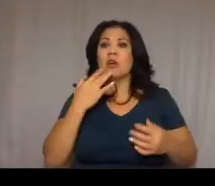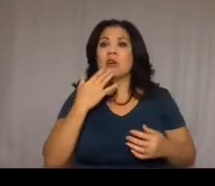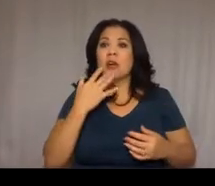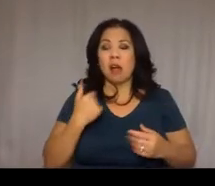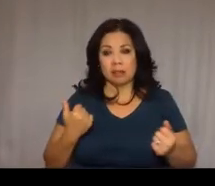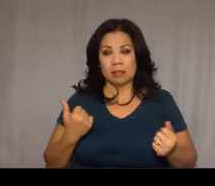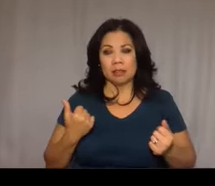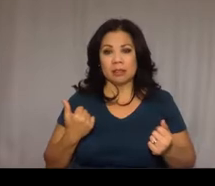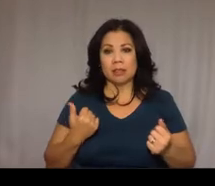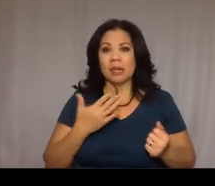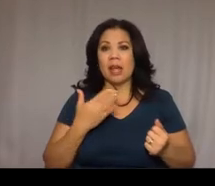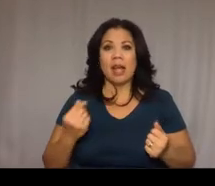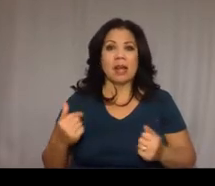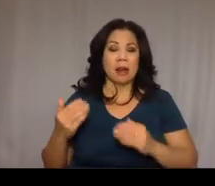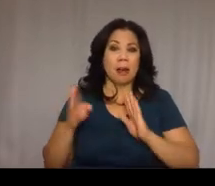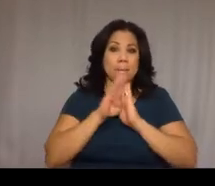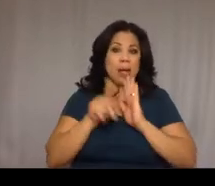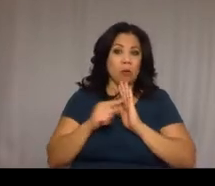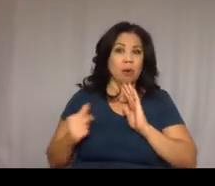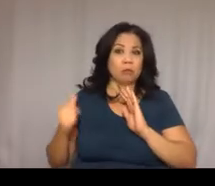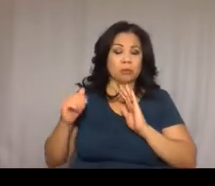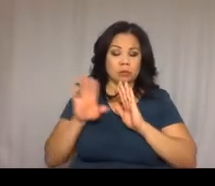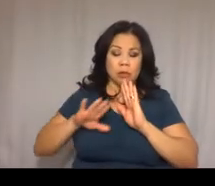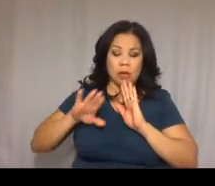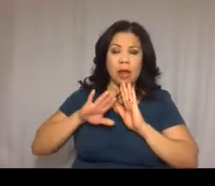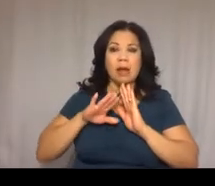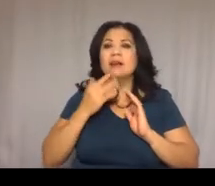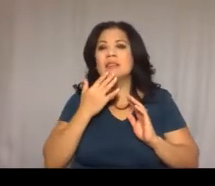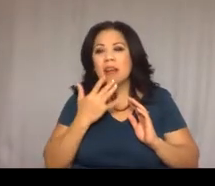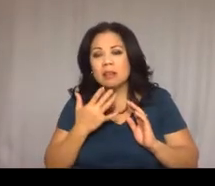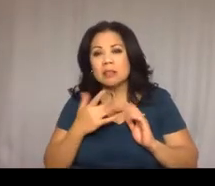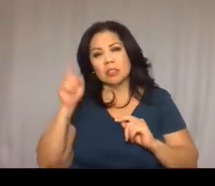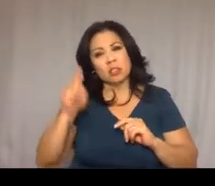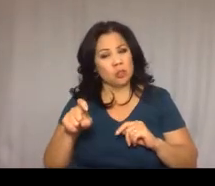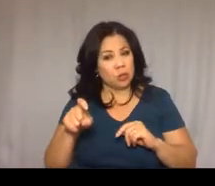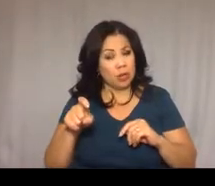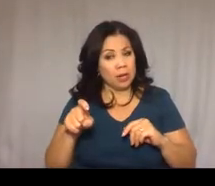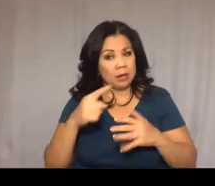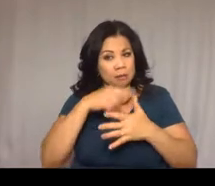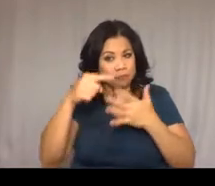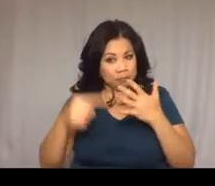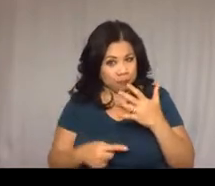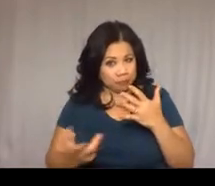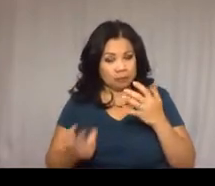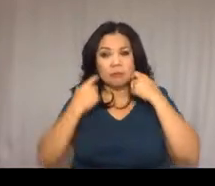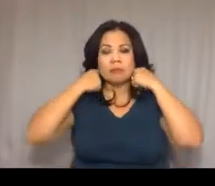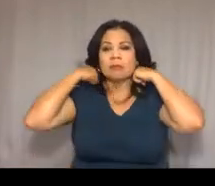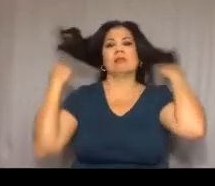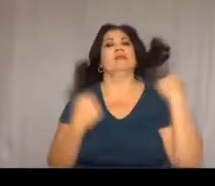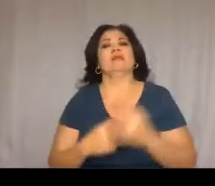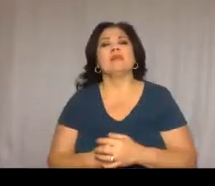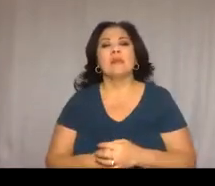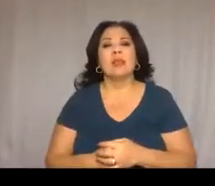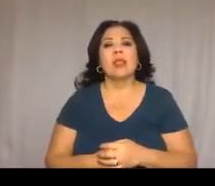he's on a colored background. So what you're going to need for this project, if you have it, is, I'll put Mike up